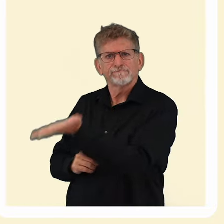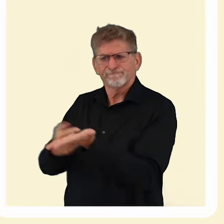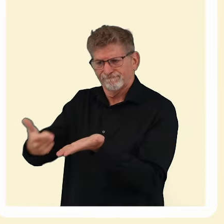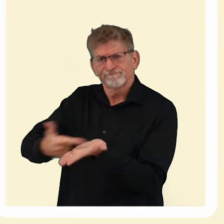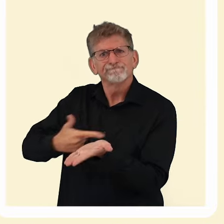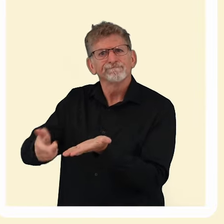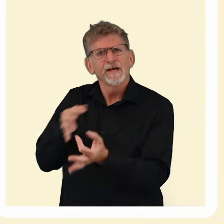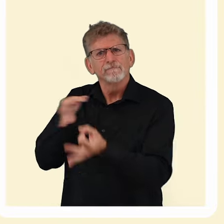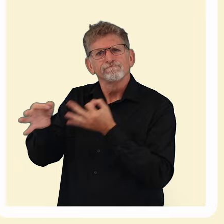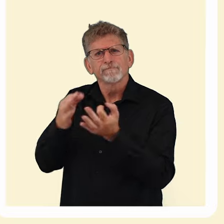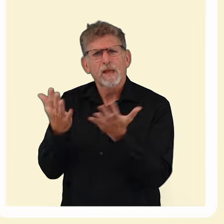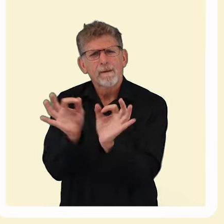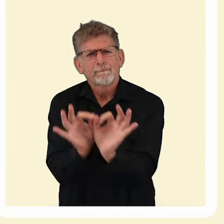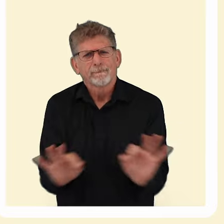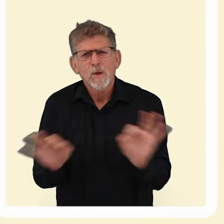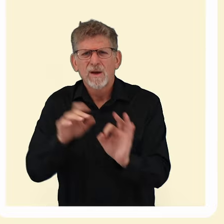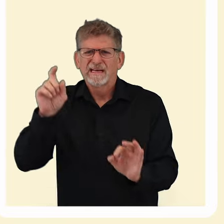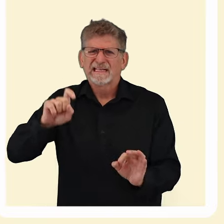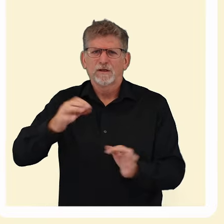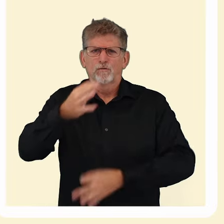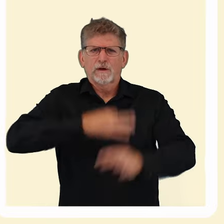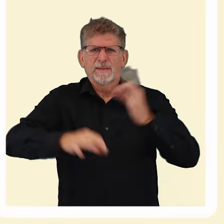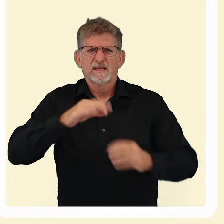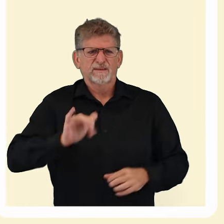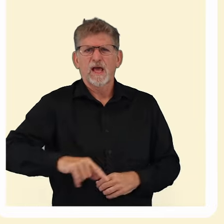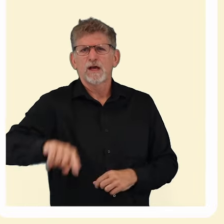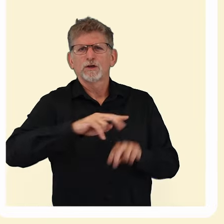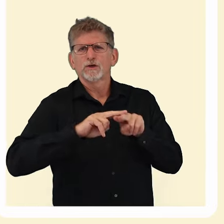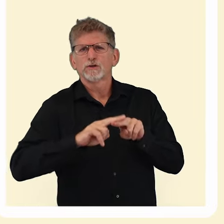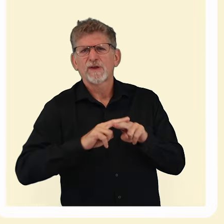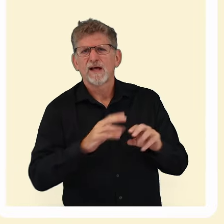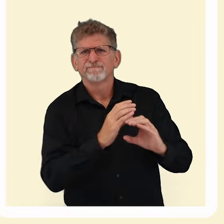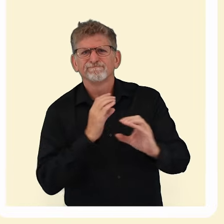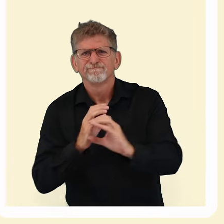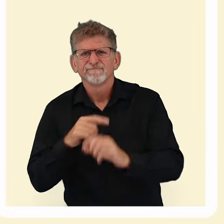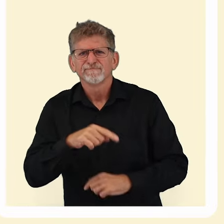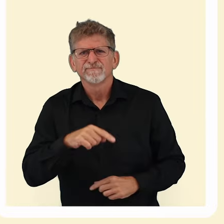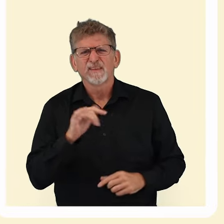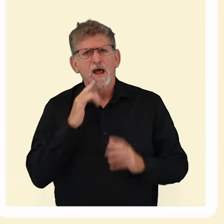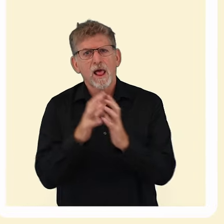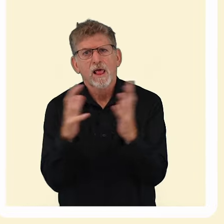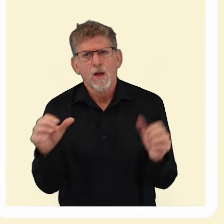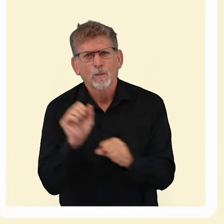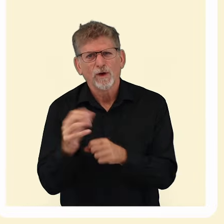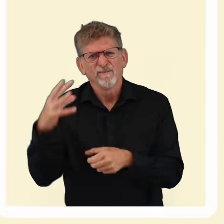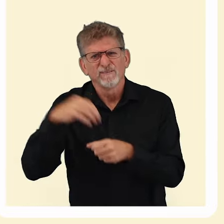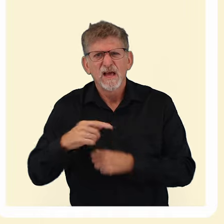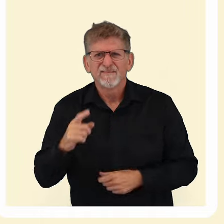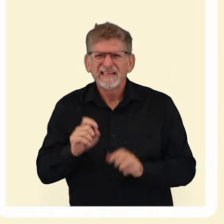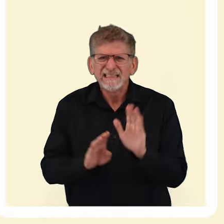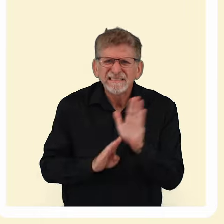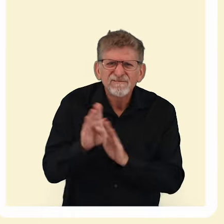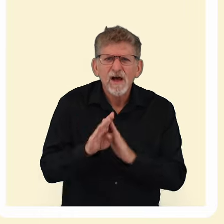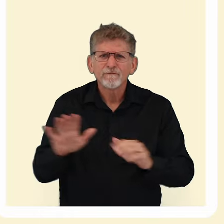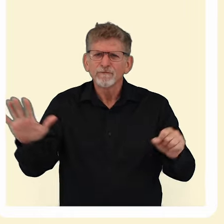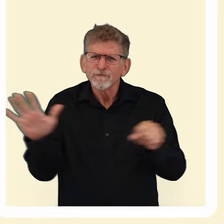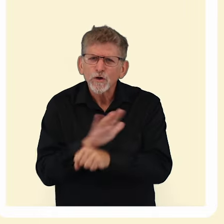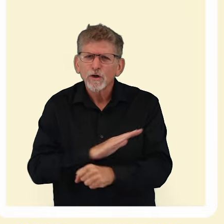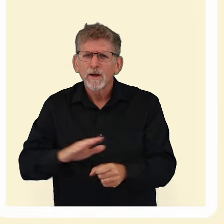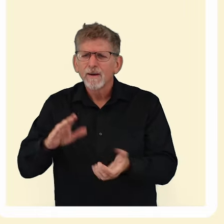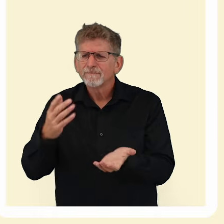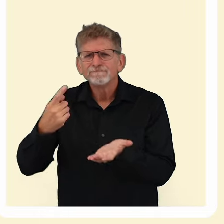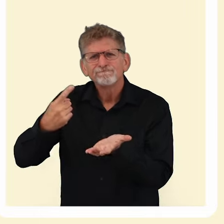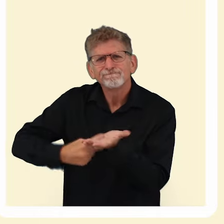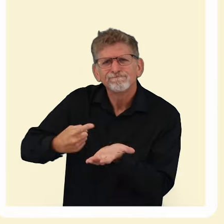replacing those train cars now. So that was a lot of work, and we need to develop a full business case to explain